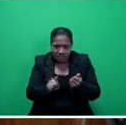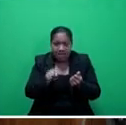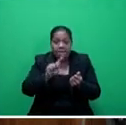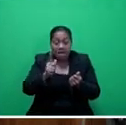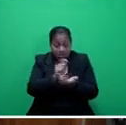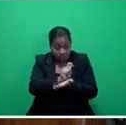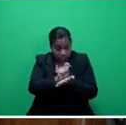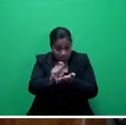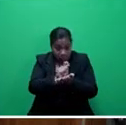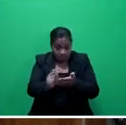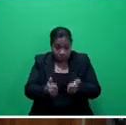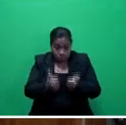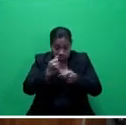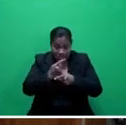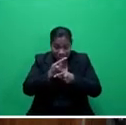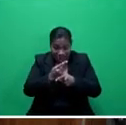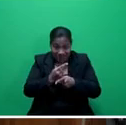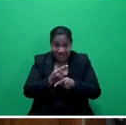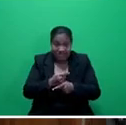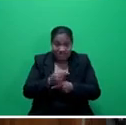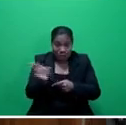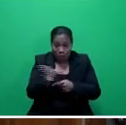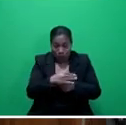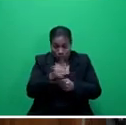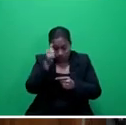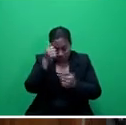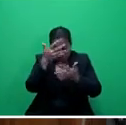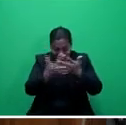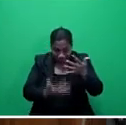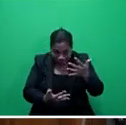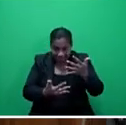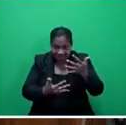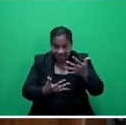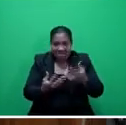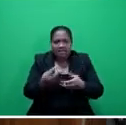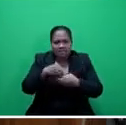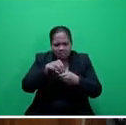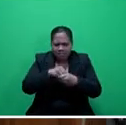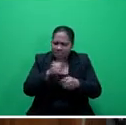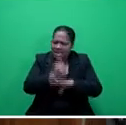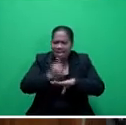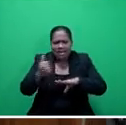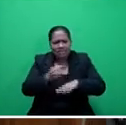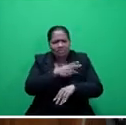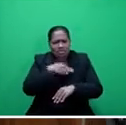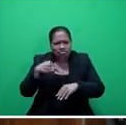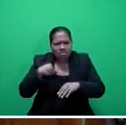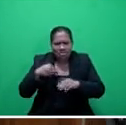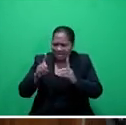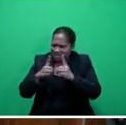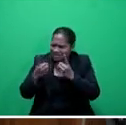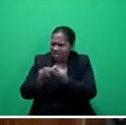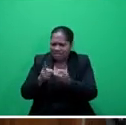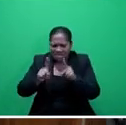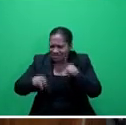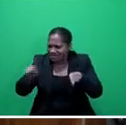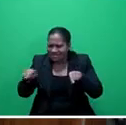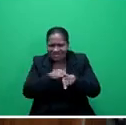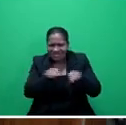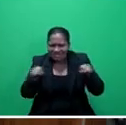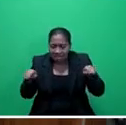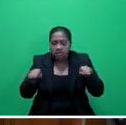and accountability purposes in all public sector entities, including government ministries and departments, it is important that it